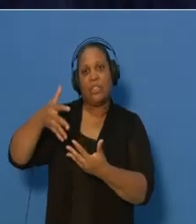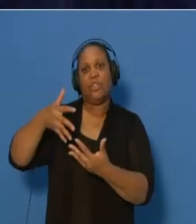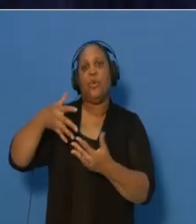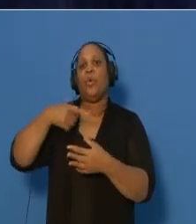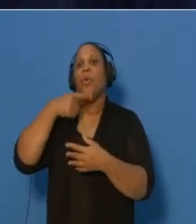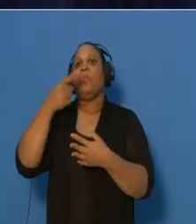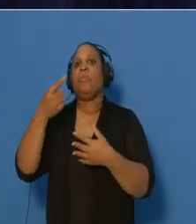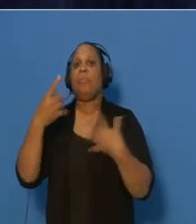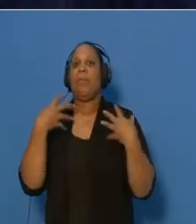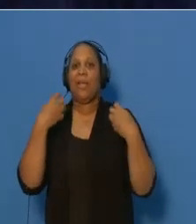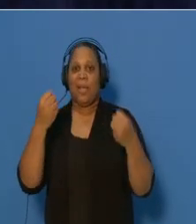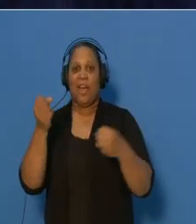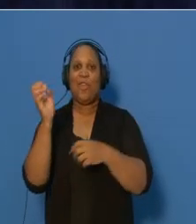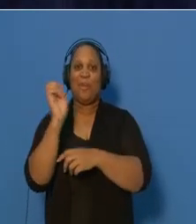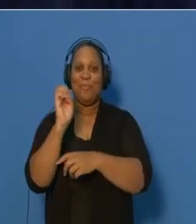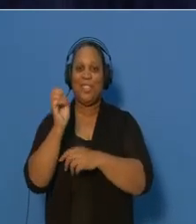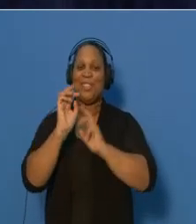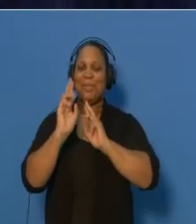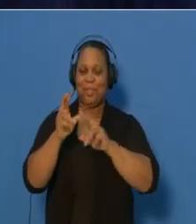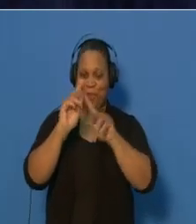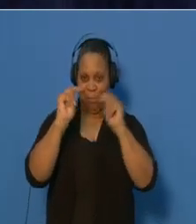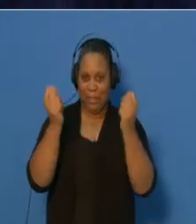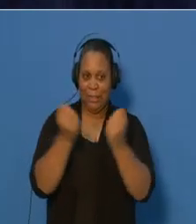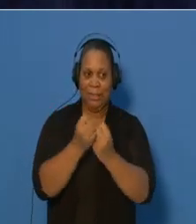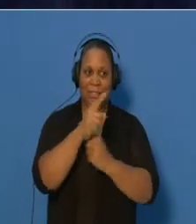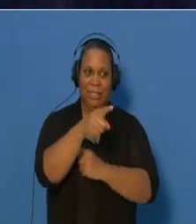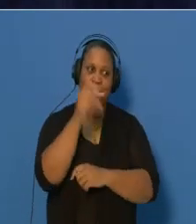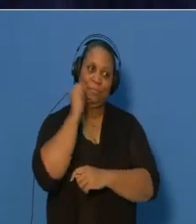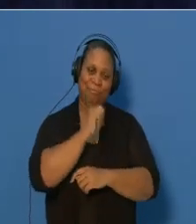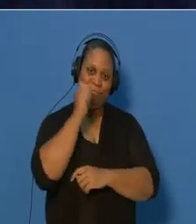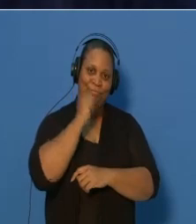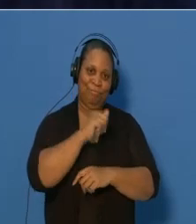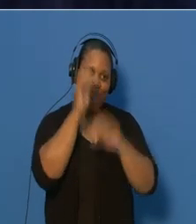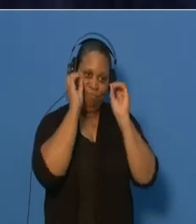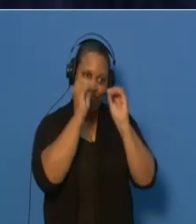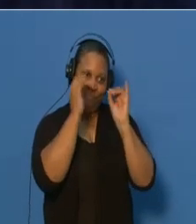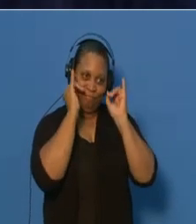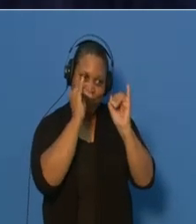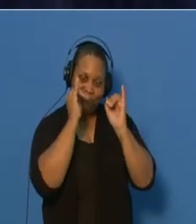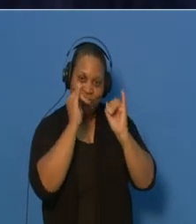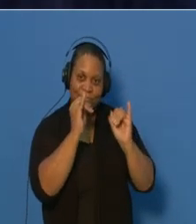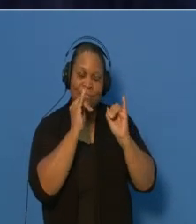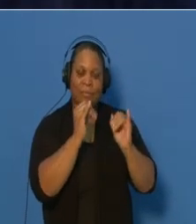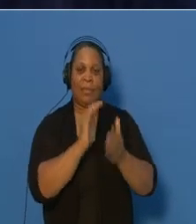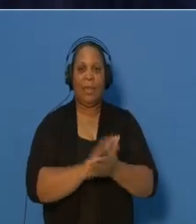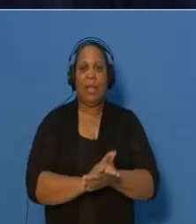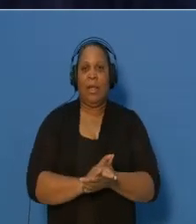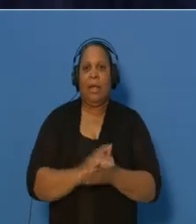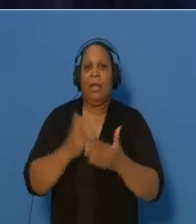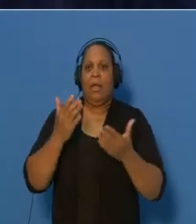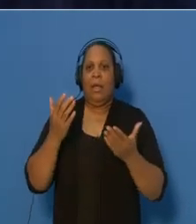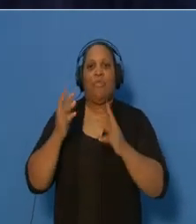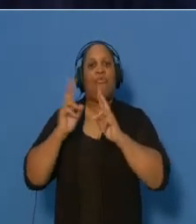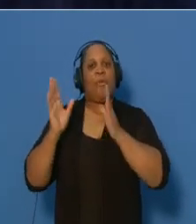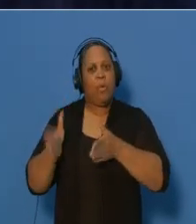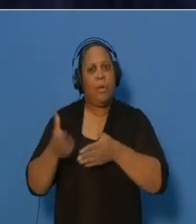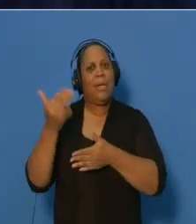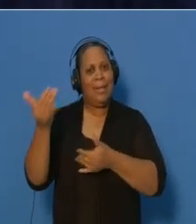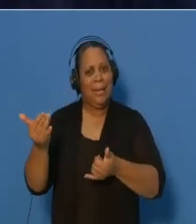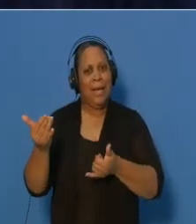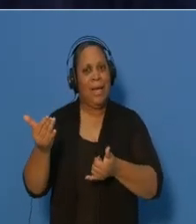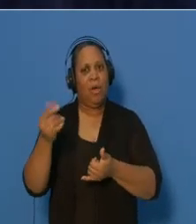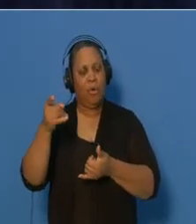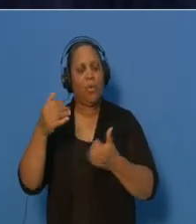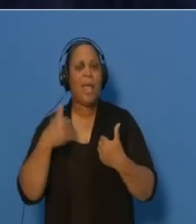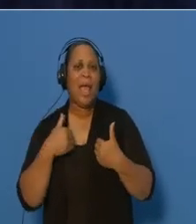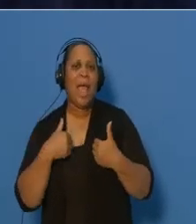Emergency Response Team has been engaging with them on a regular basis for several weeks now. Okay. Now, Mrs. Wilson, right now we have an